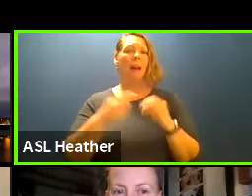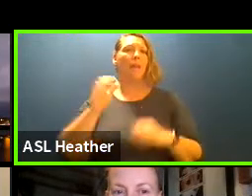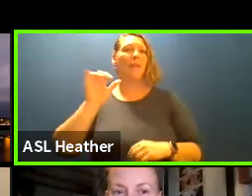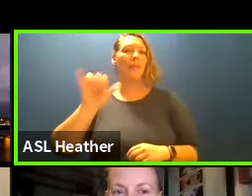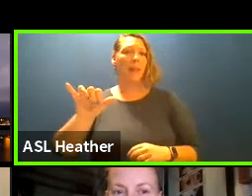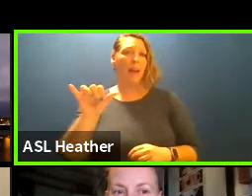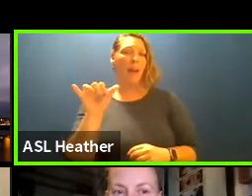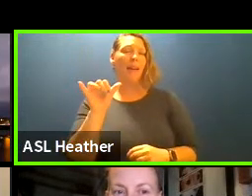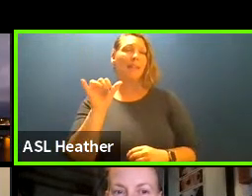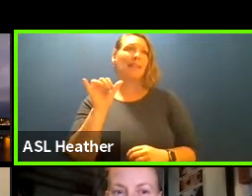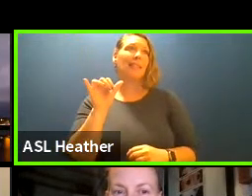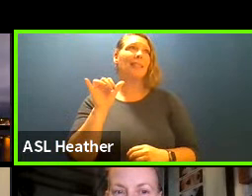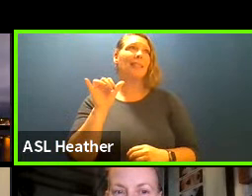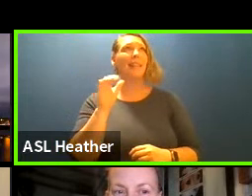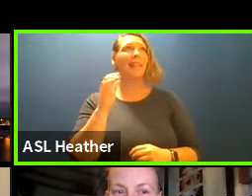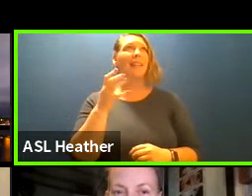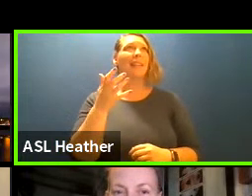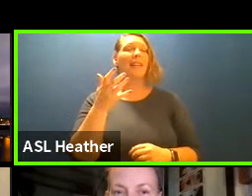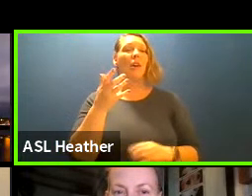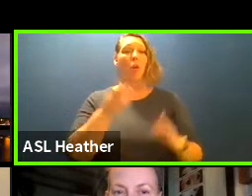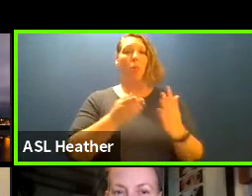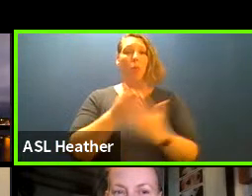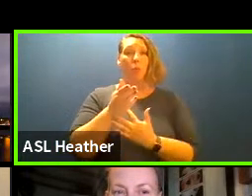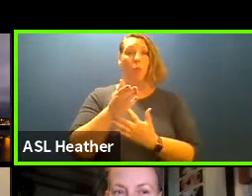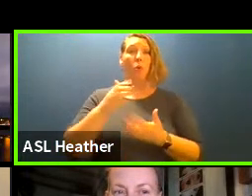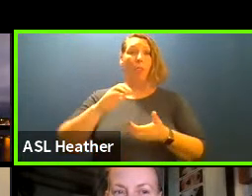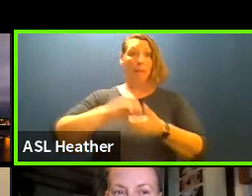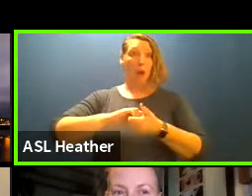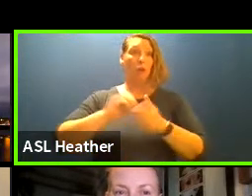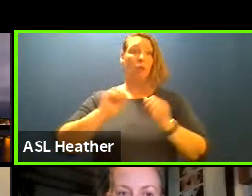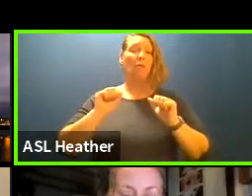that through the partnerships, you